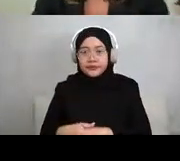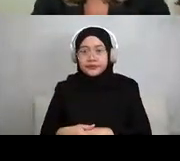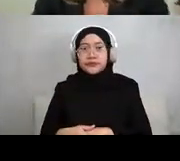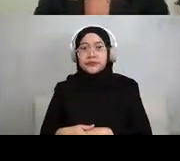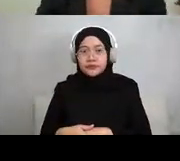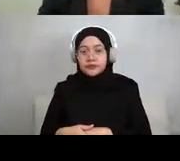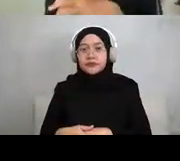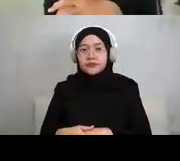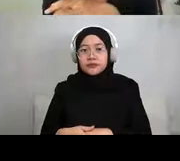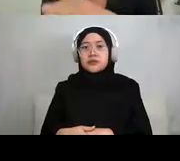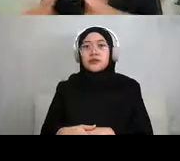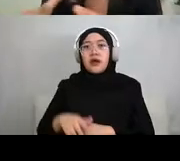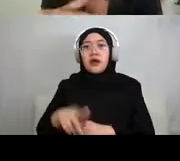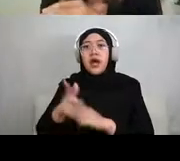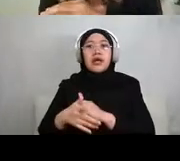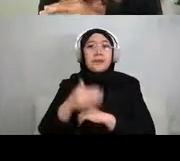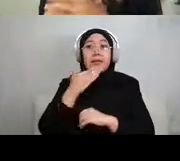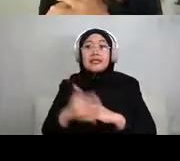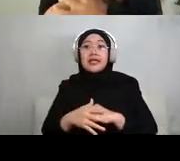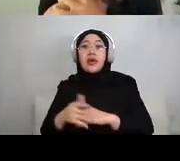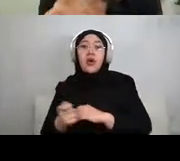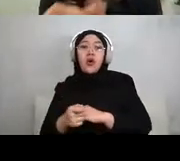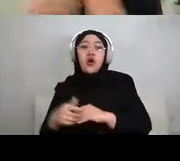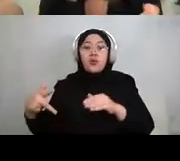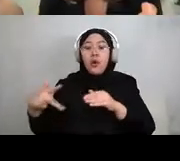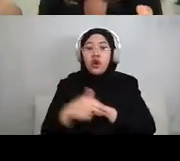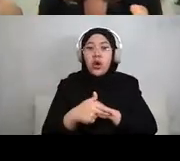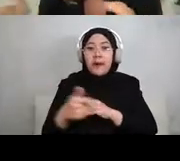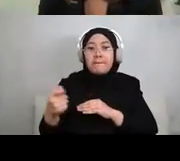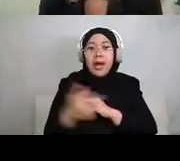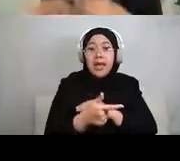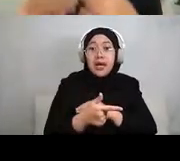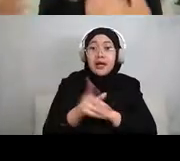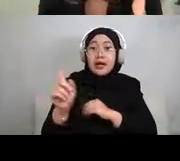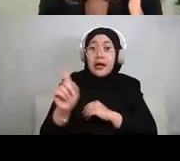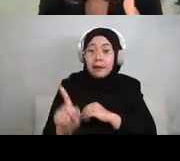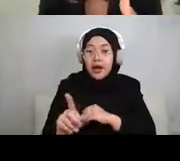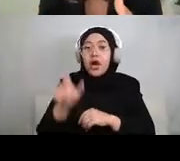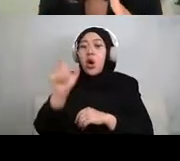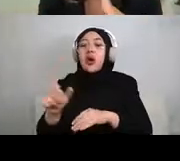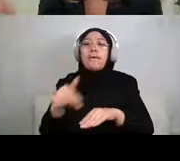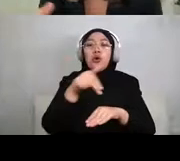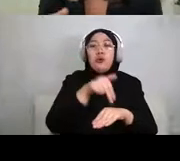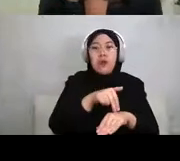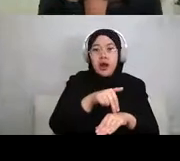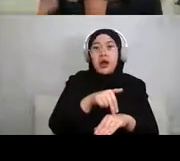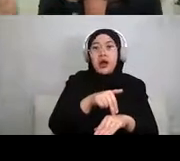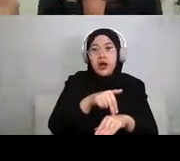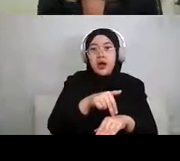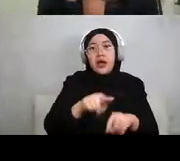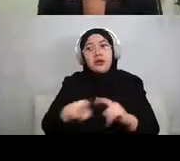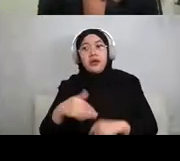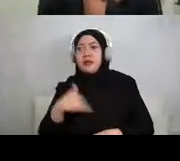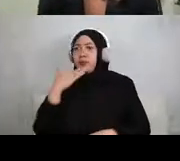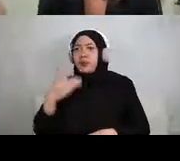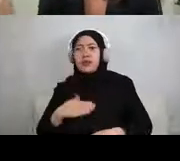private operator still had the same more or less costs to run the system. The kilometers were the same. Although there were a